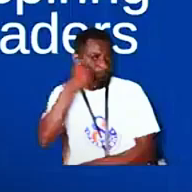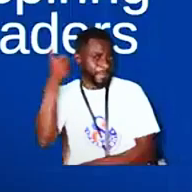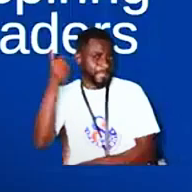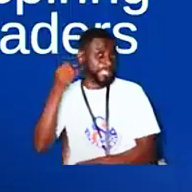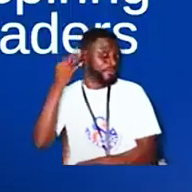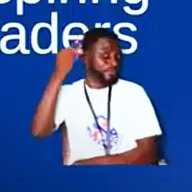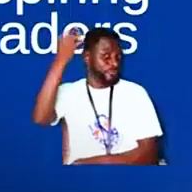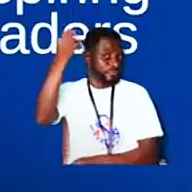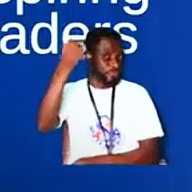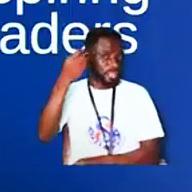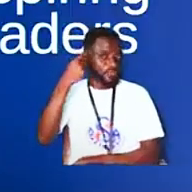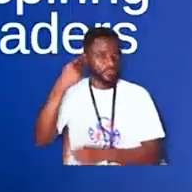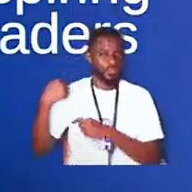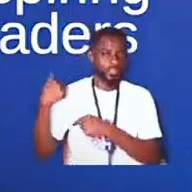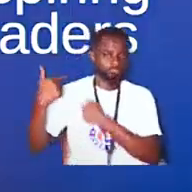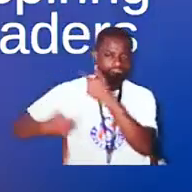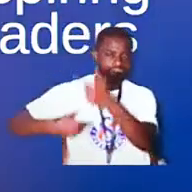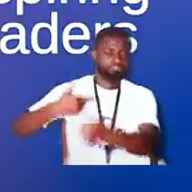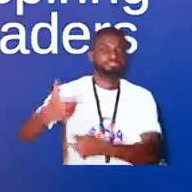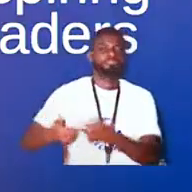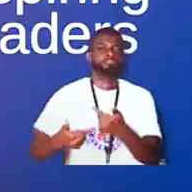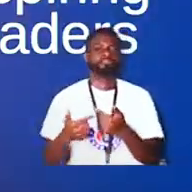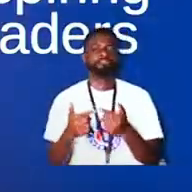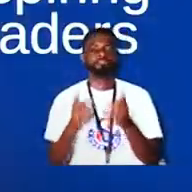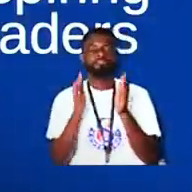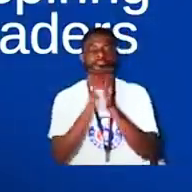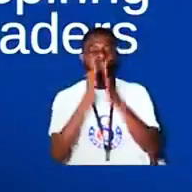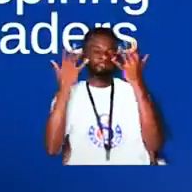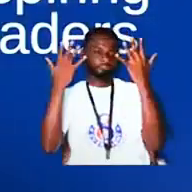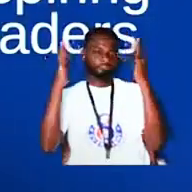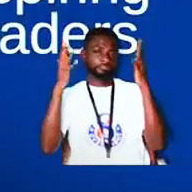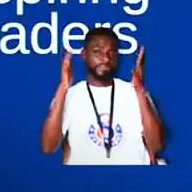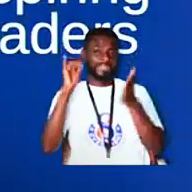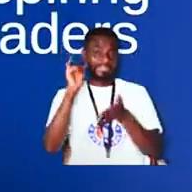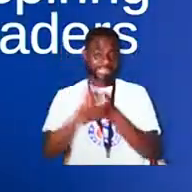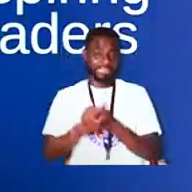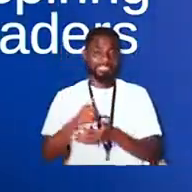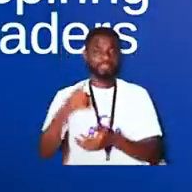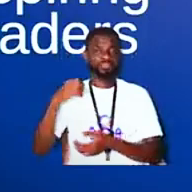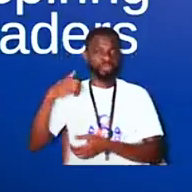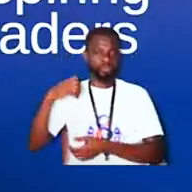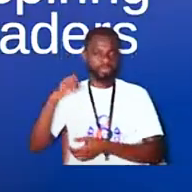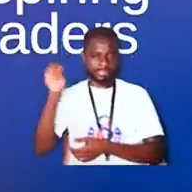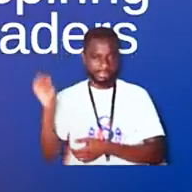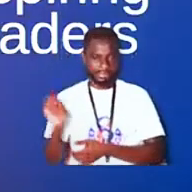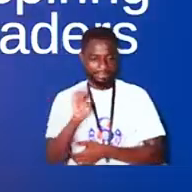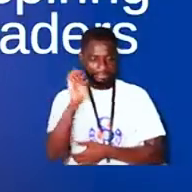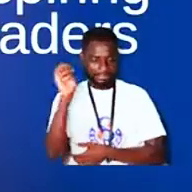the succeeding generation. That is your eternal worth.